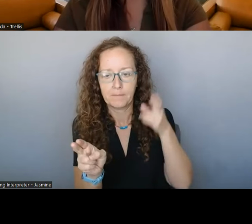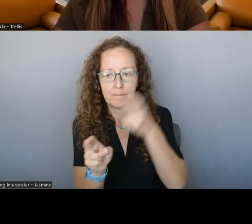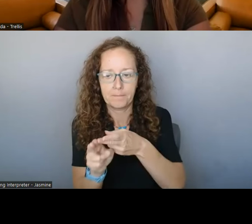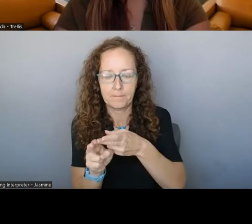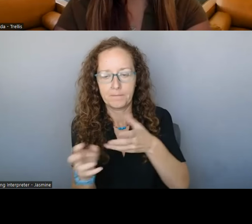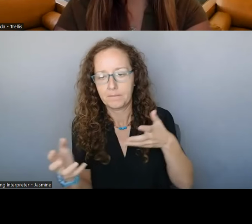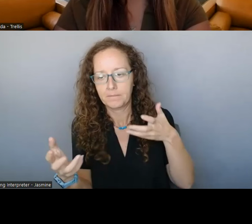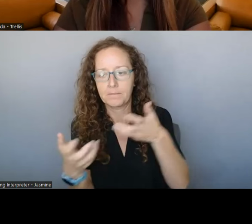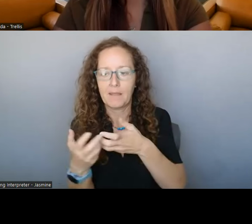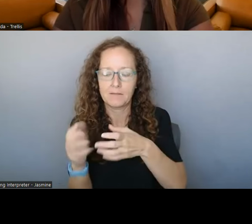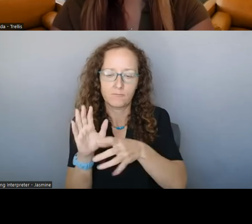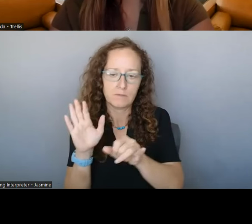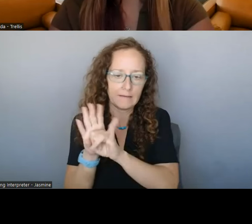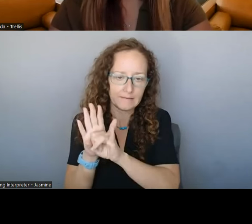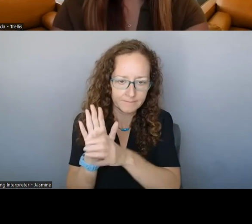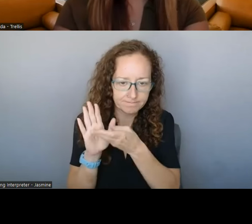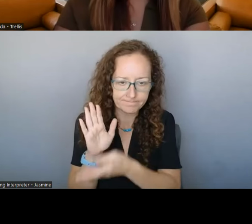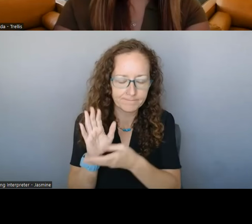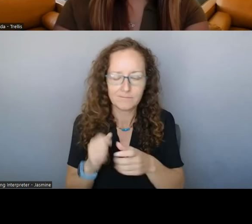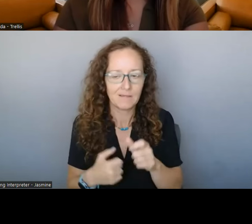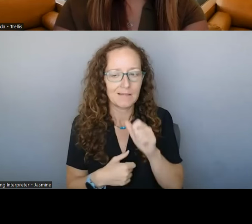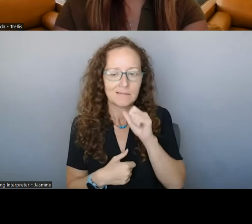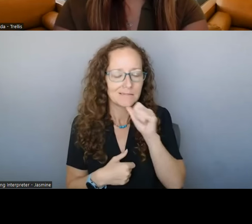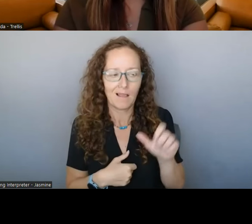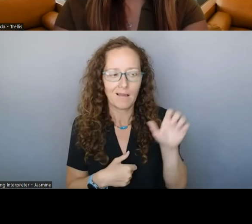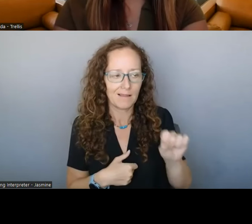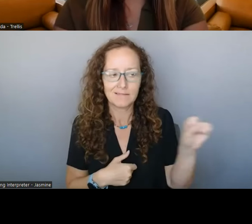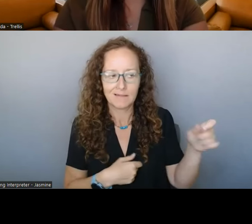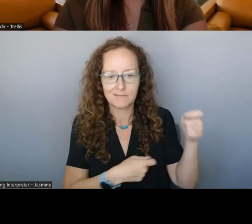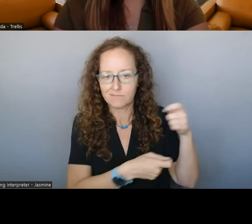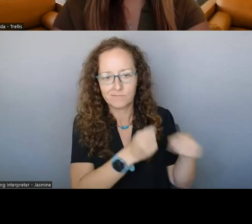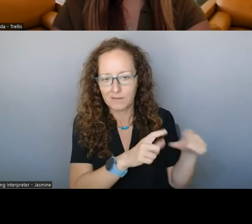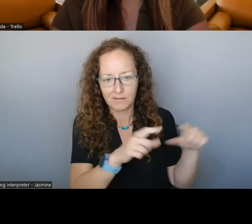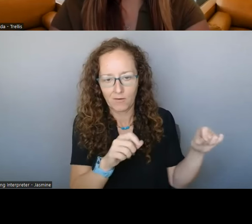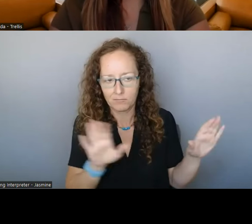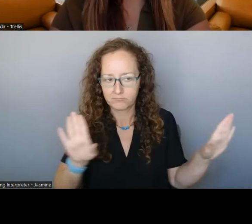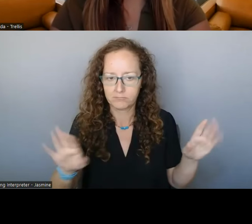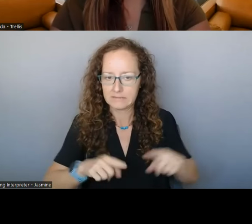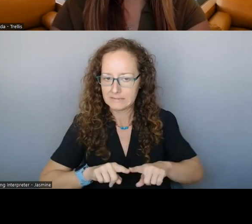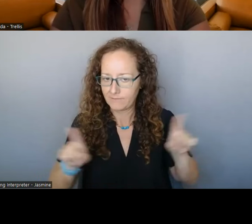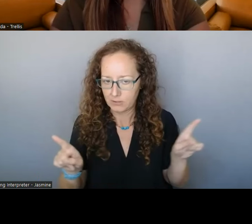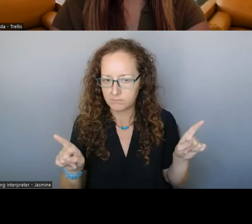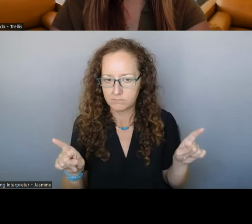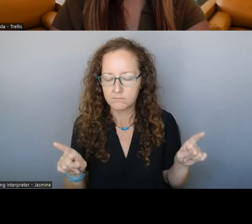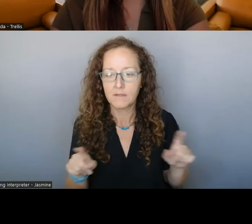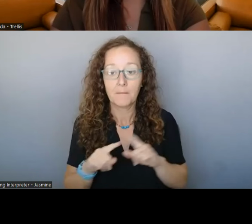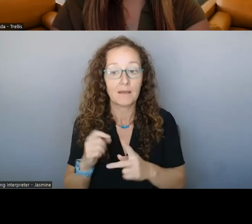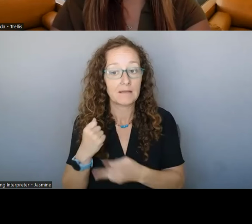Social Security card. So you still want to keep it in a safe place though, and protect that information.